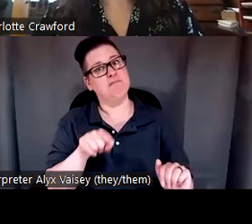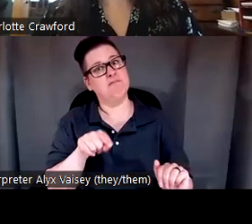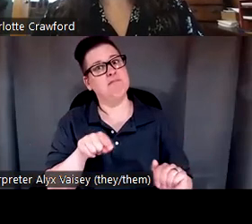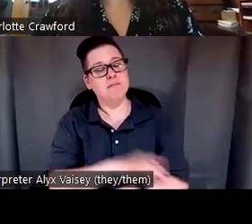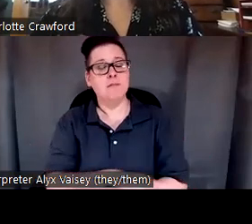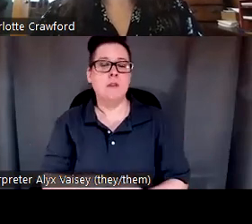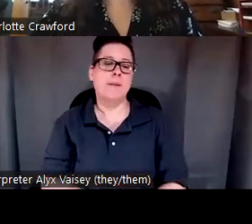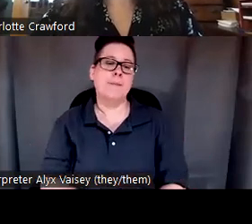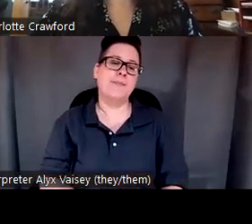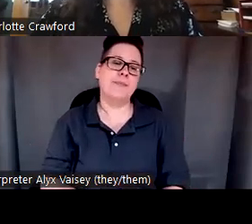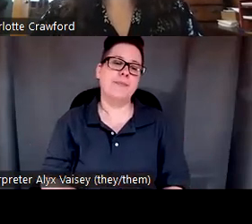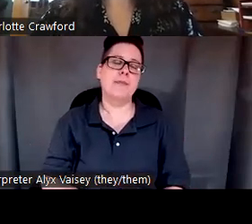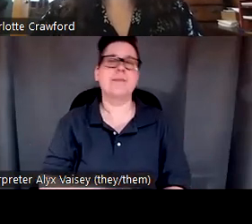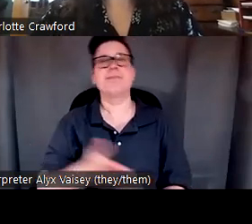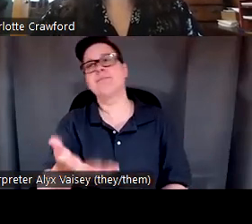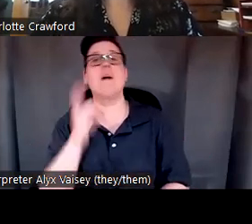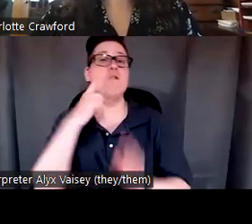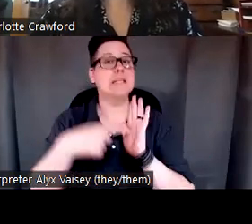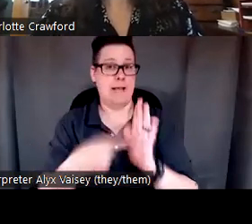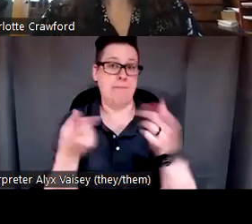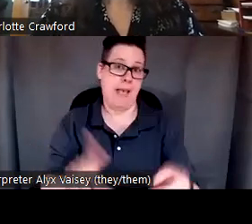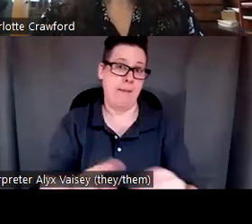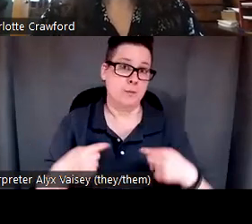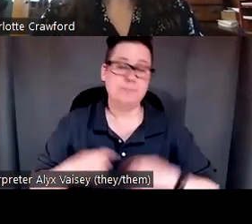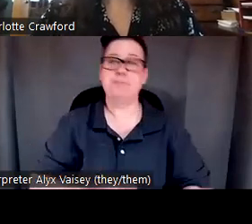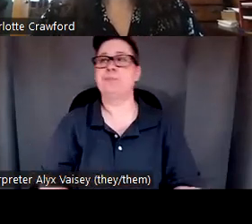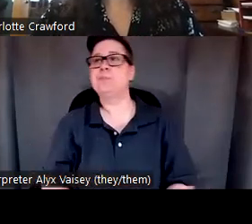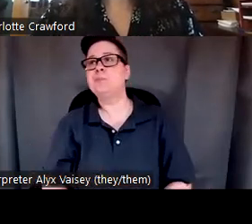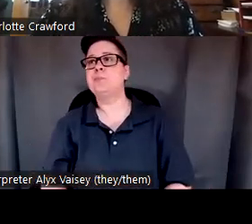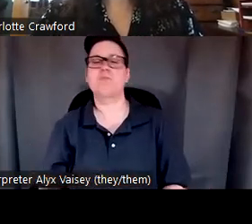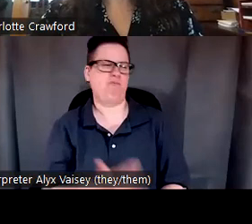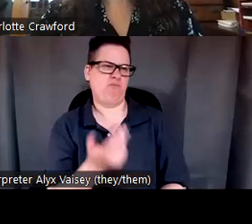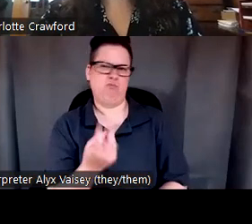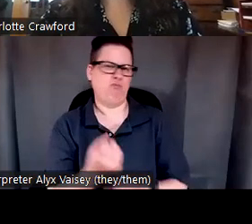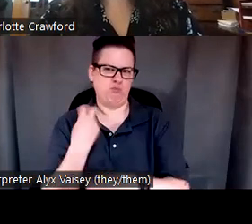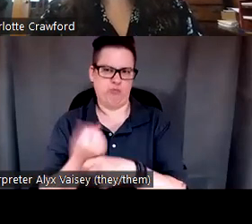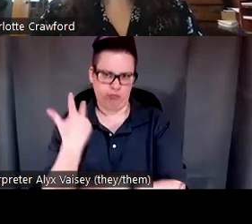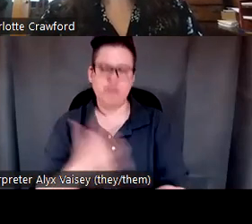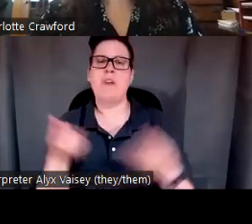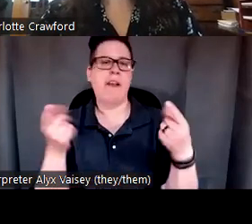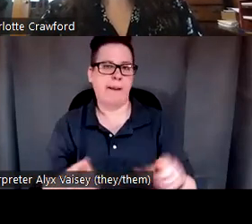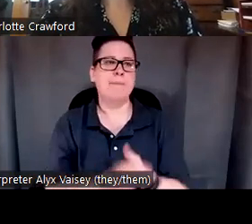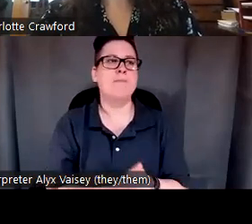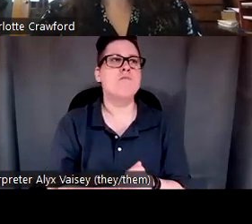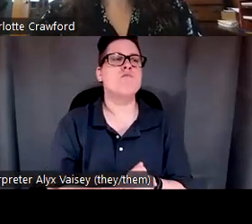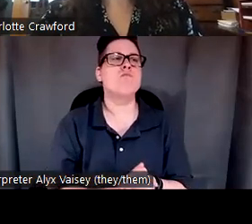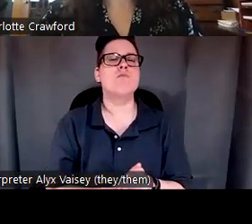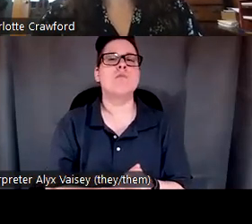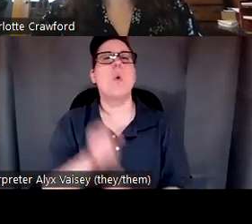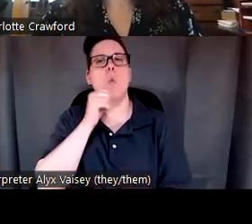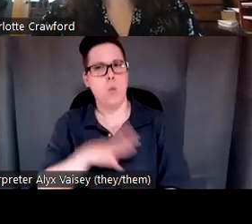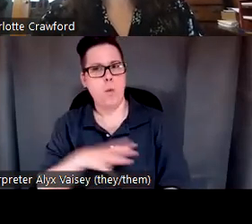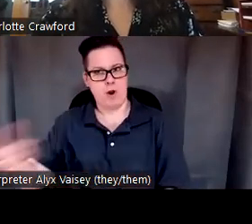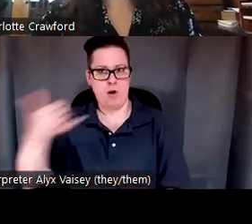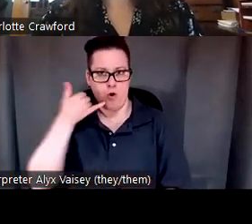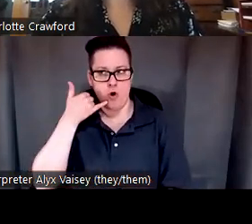and this is a scenario that I had happen to me. A few years ago, I got a call for a woman who was she